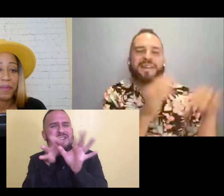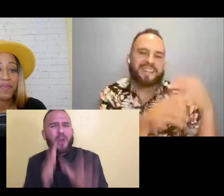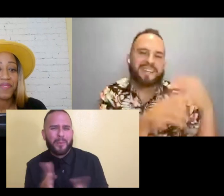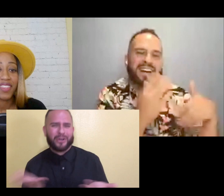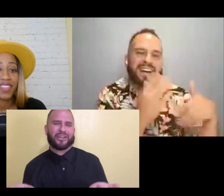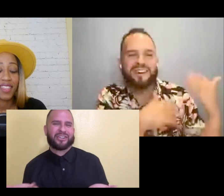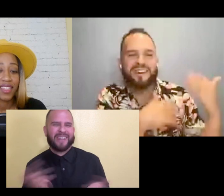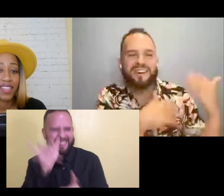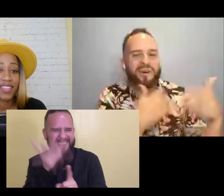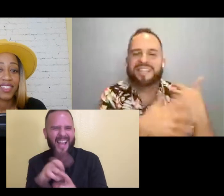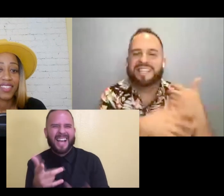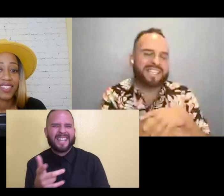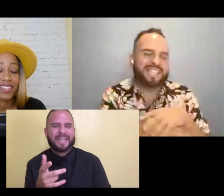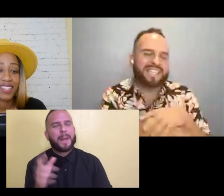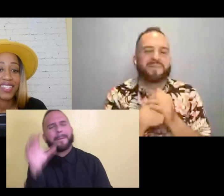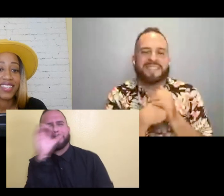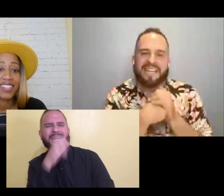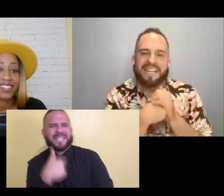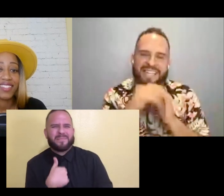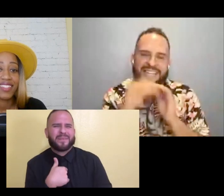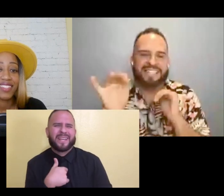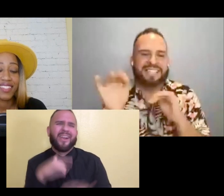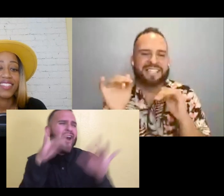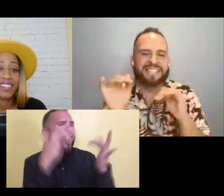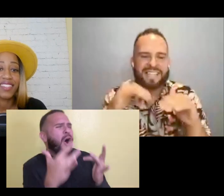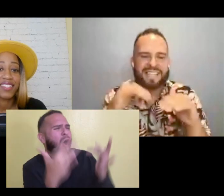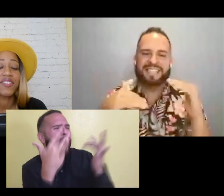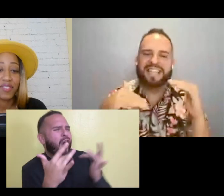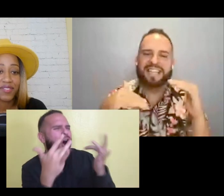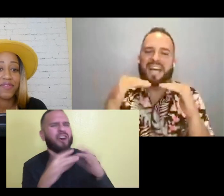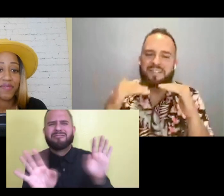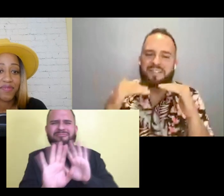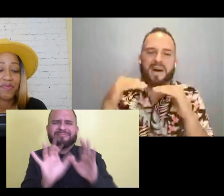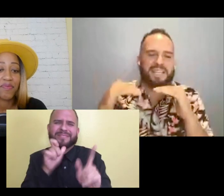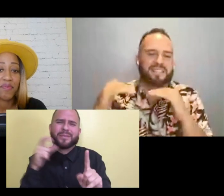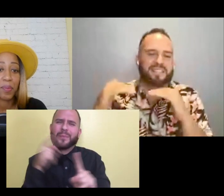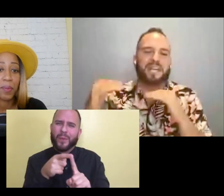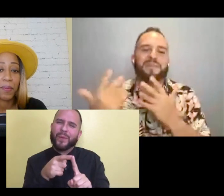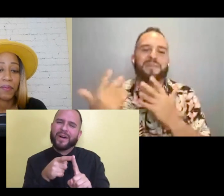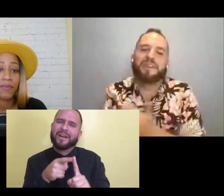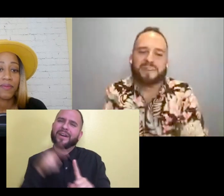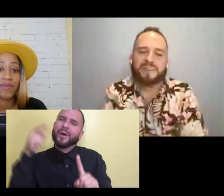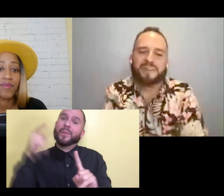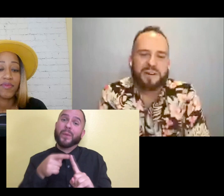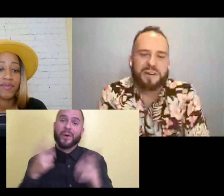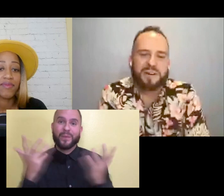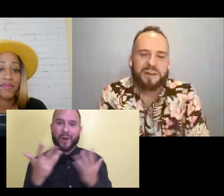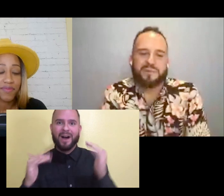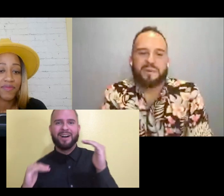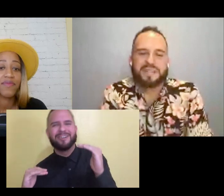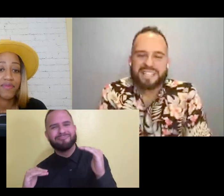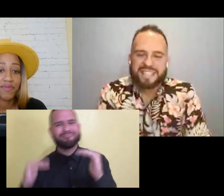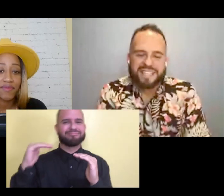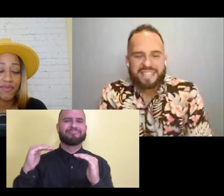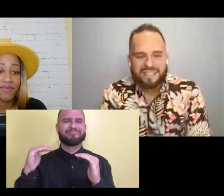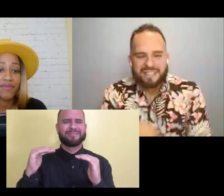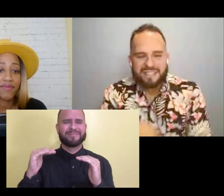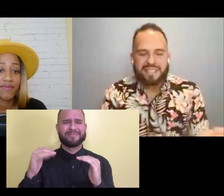me with all that. Oh, poor things. It's not about that. It's like, let's just get everybody on the same playing field, and move